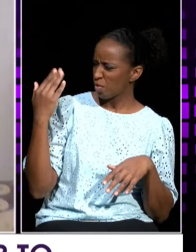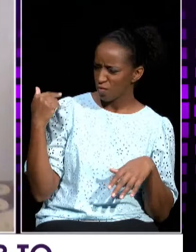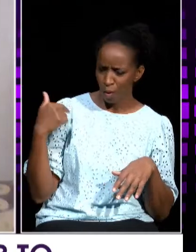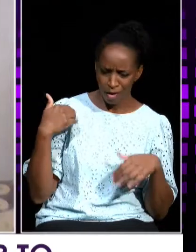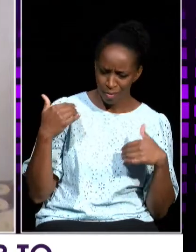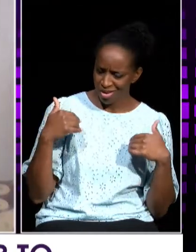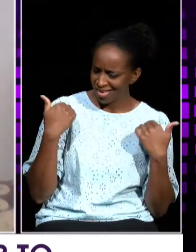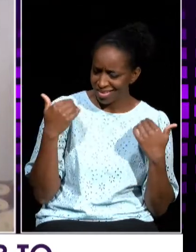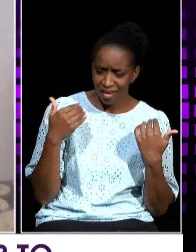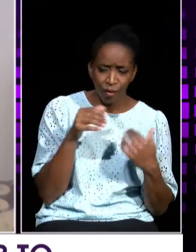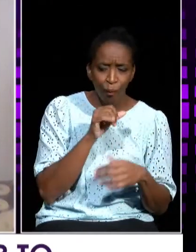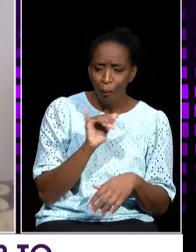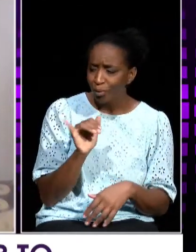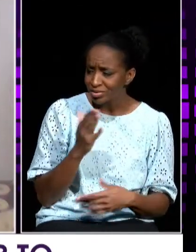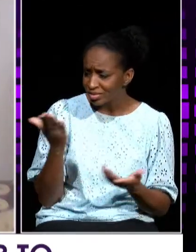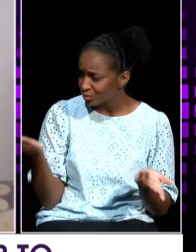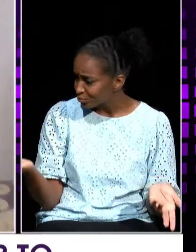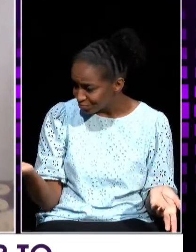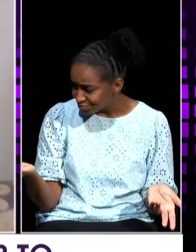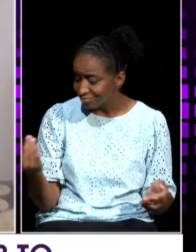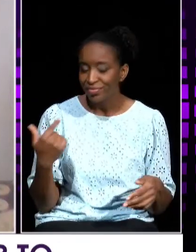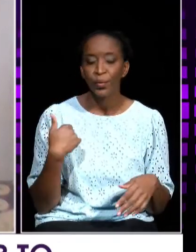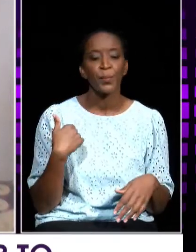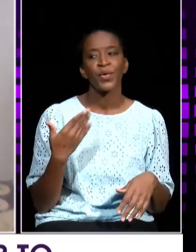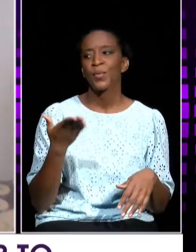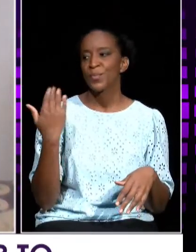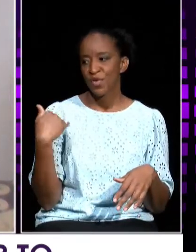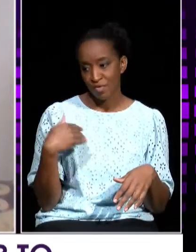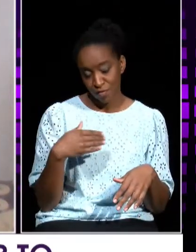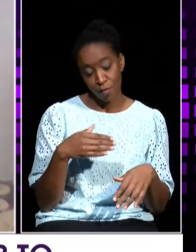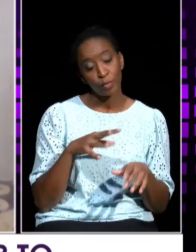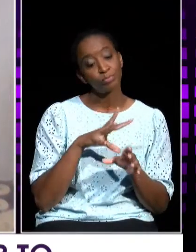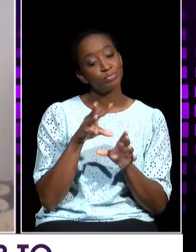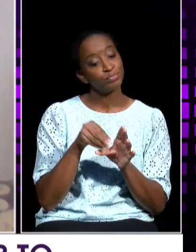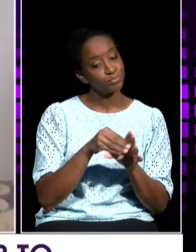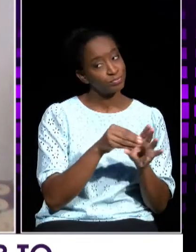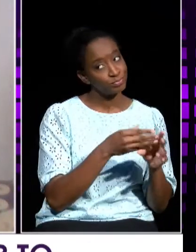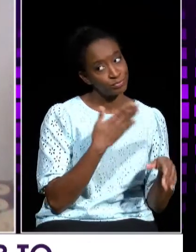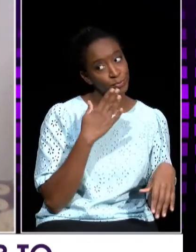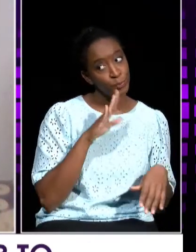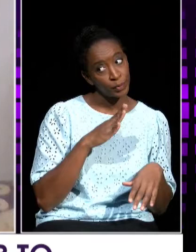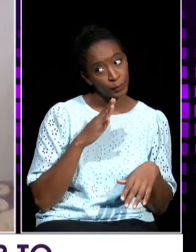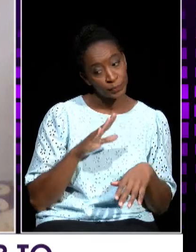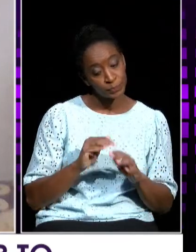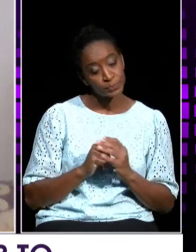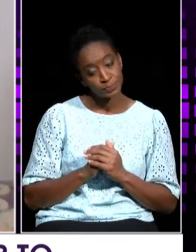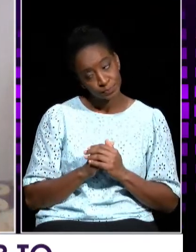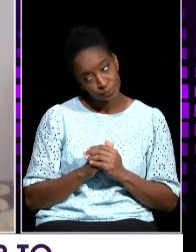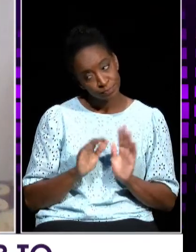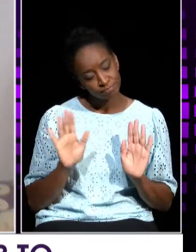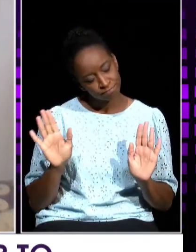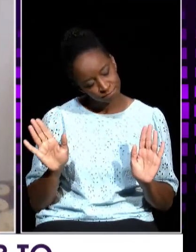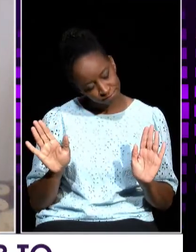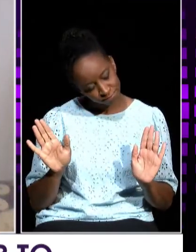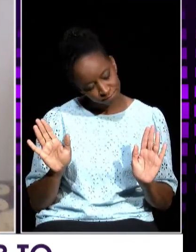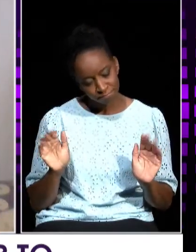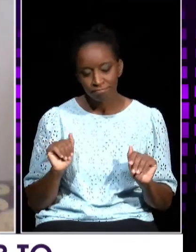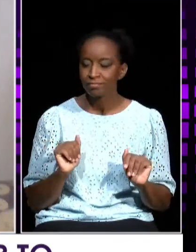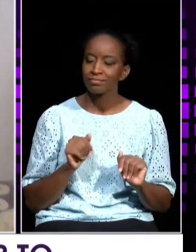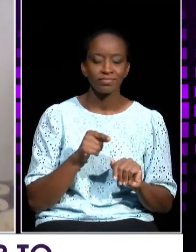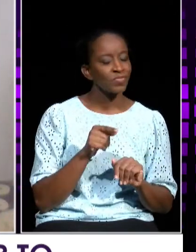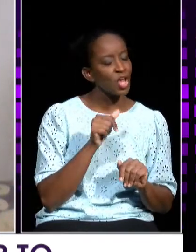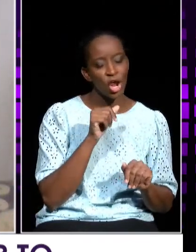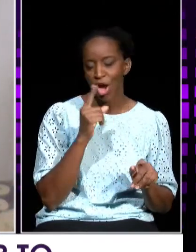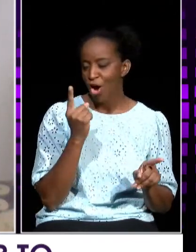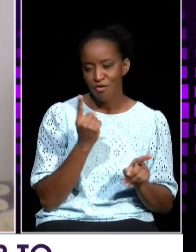thing. Yes, you might see me do this, or you would have seen me do that, but this is not necessarily correct. It starts with the conversation,